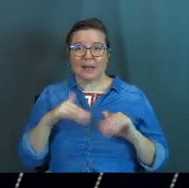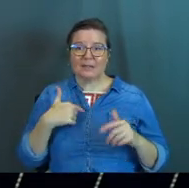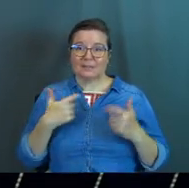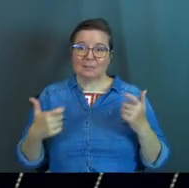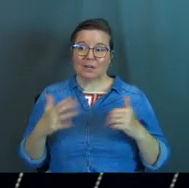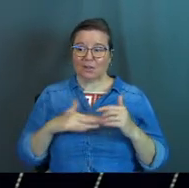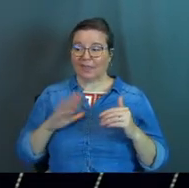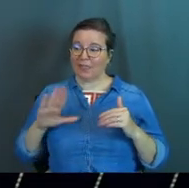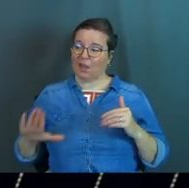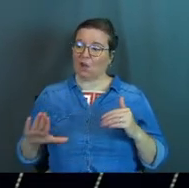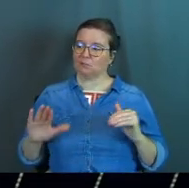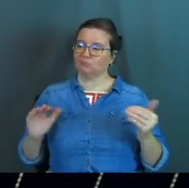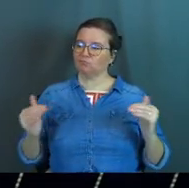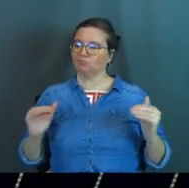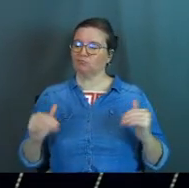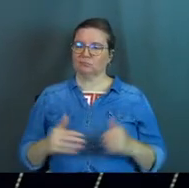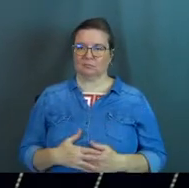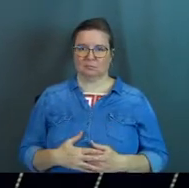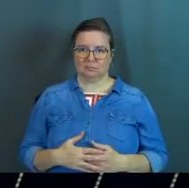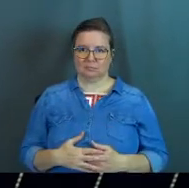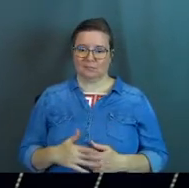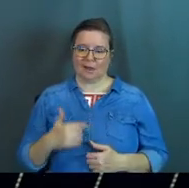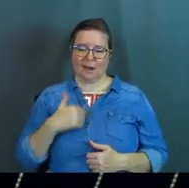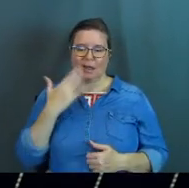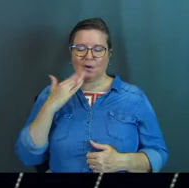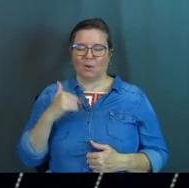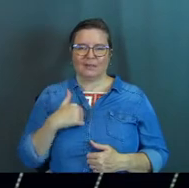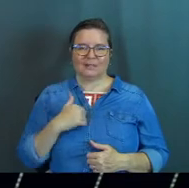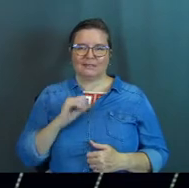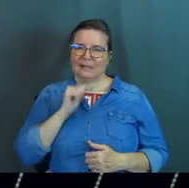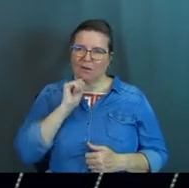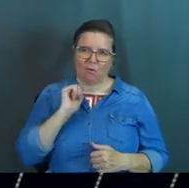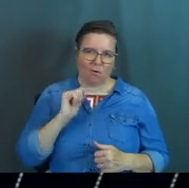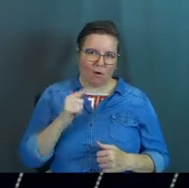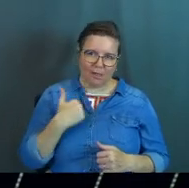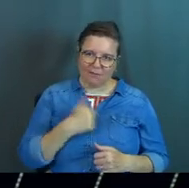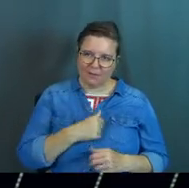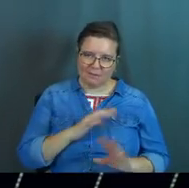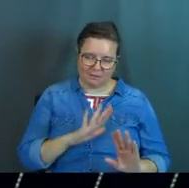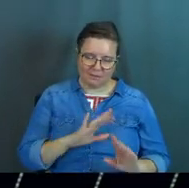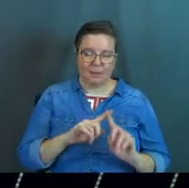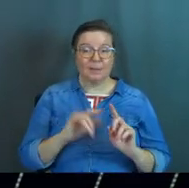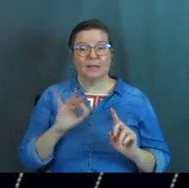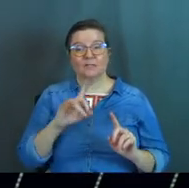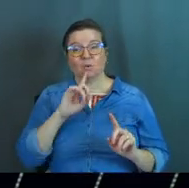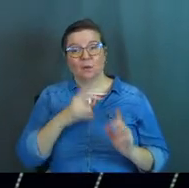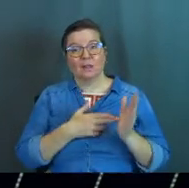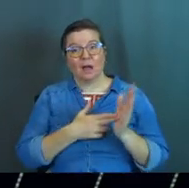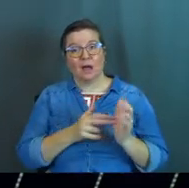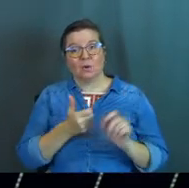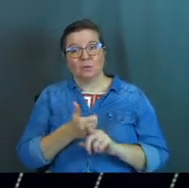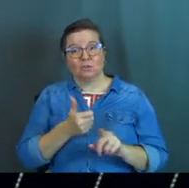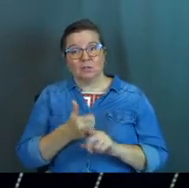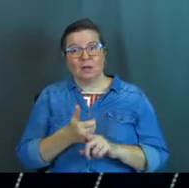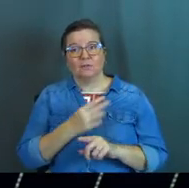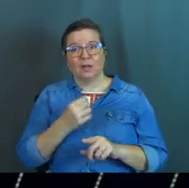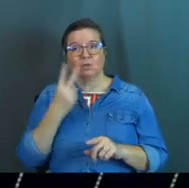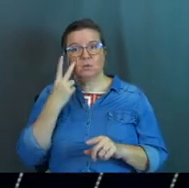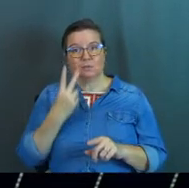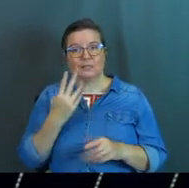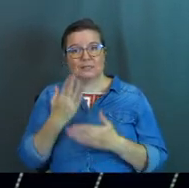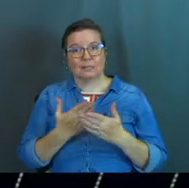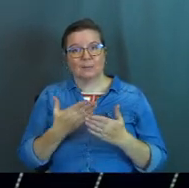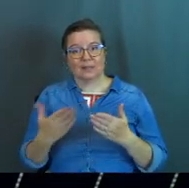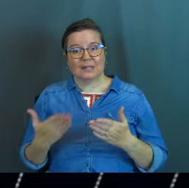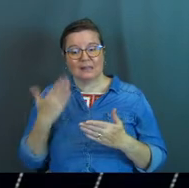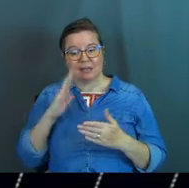house is bigger than theirs was. And I know this isn't all of us necessarily, but if you're really honest with yourself and you see